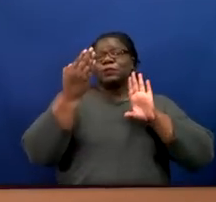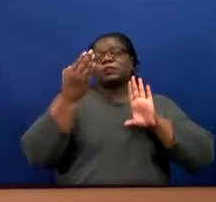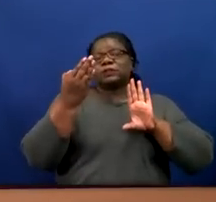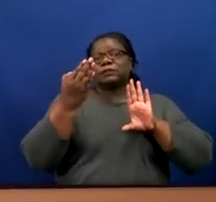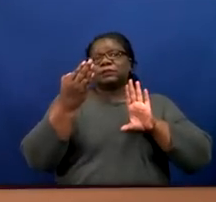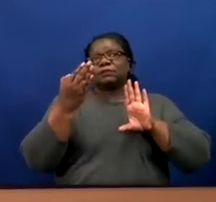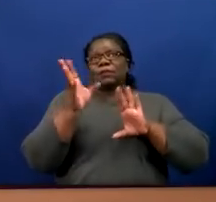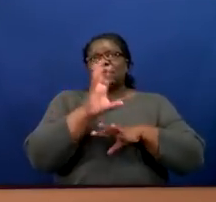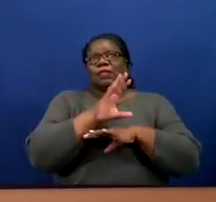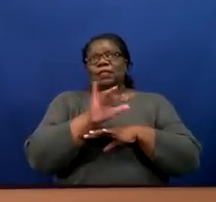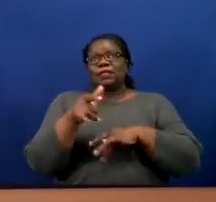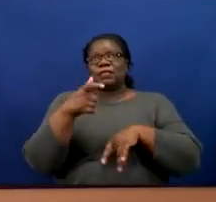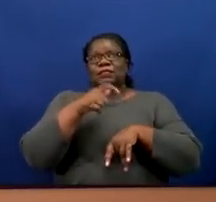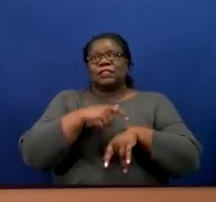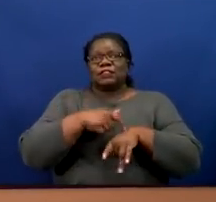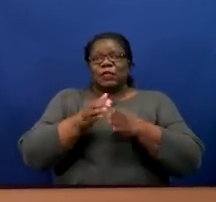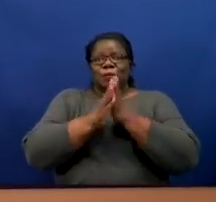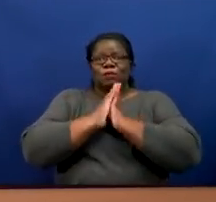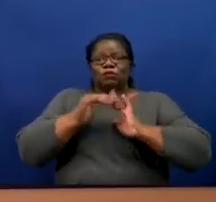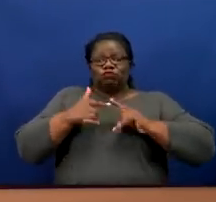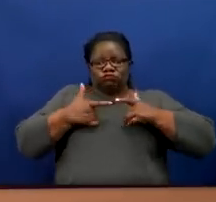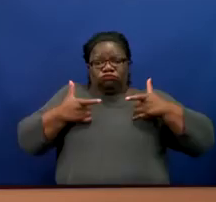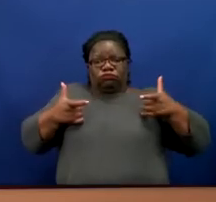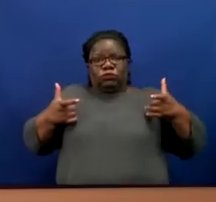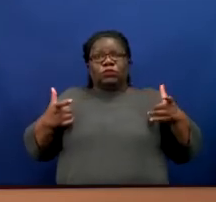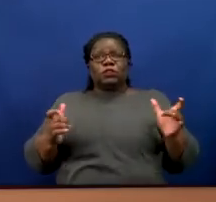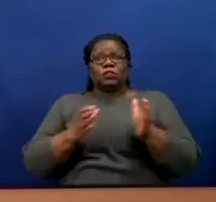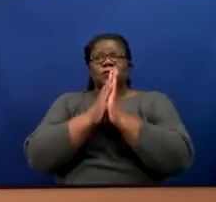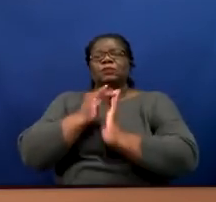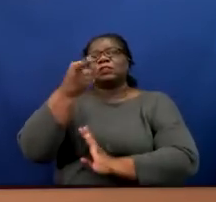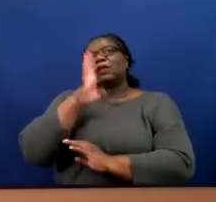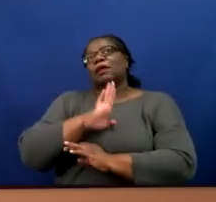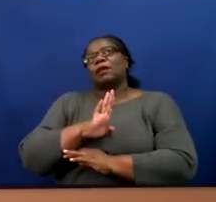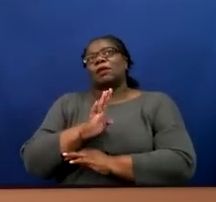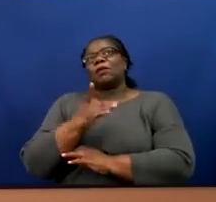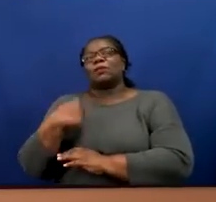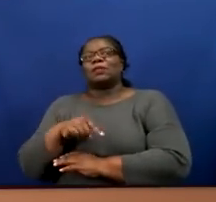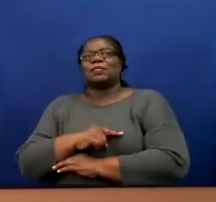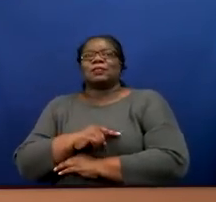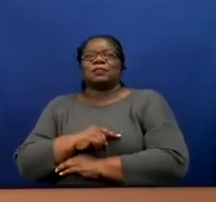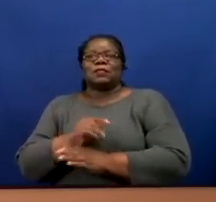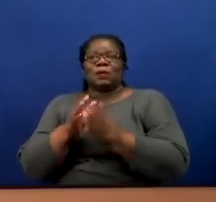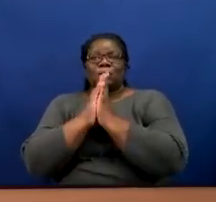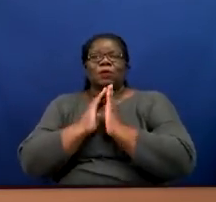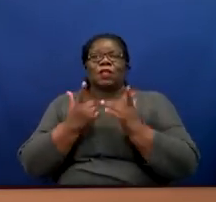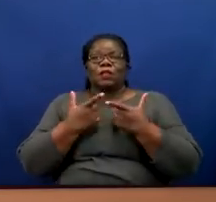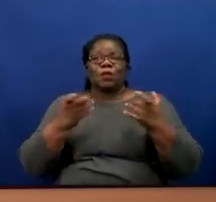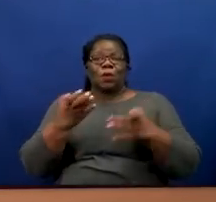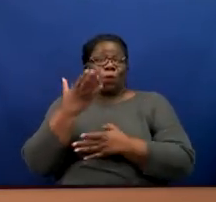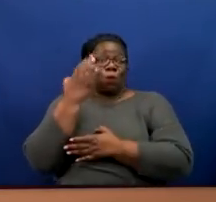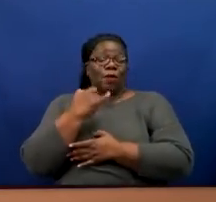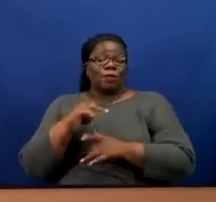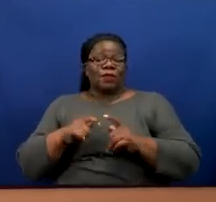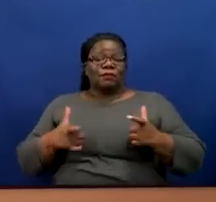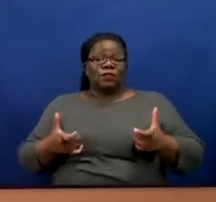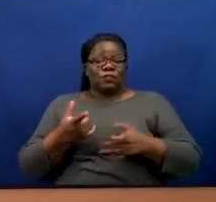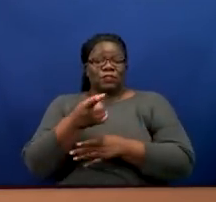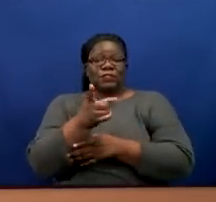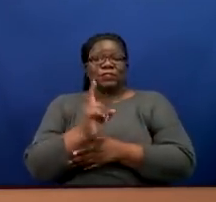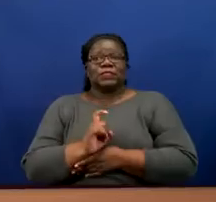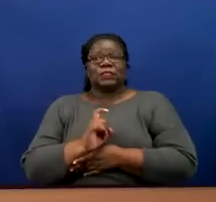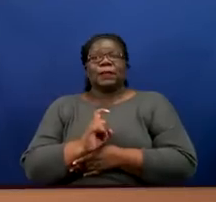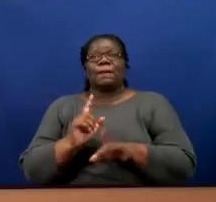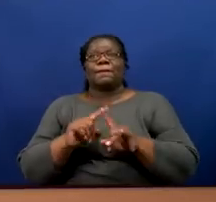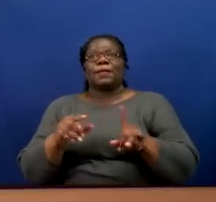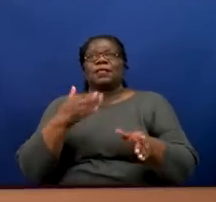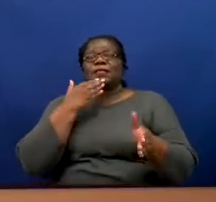they pray big prayers unto God. He says we got to pray big prayers because we got big needs. But the good thing is